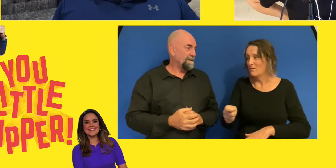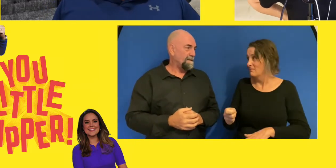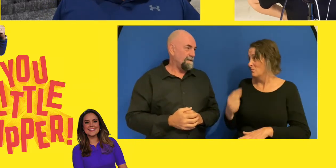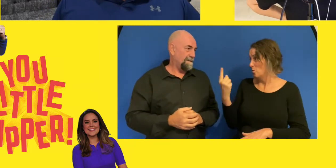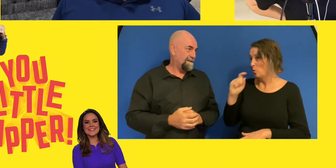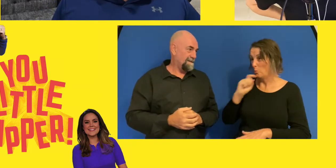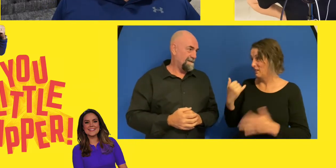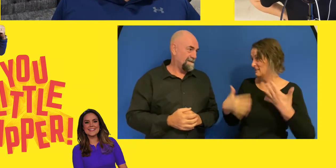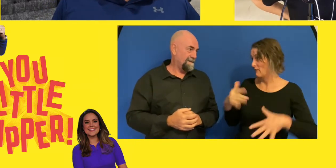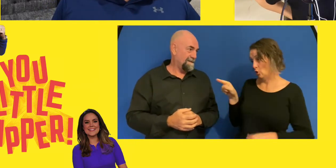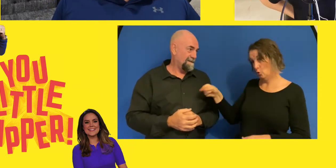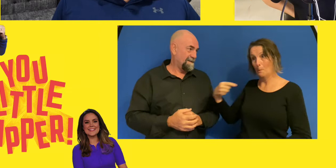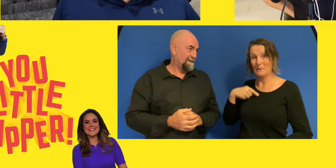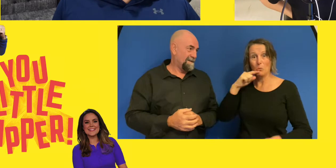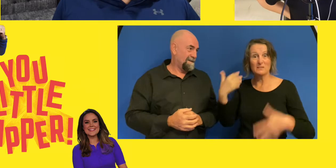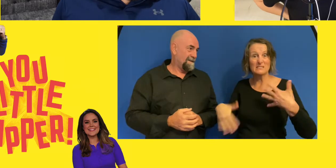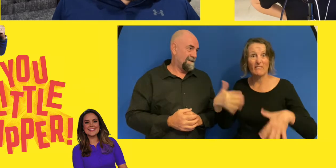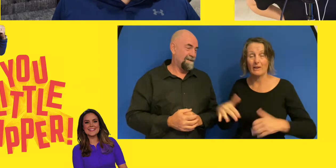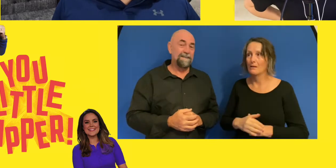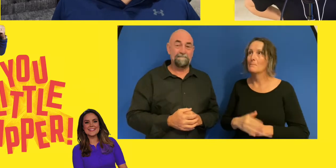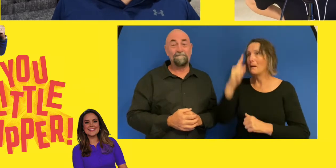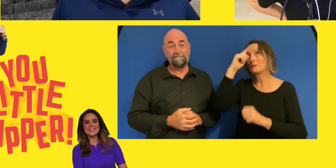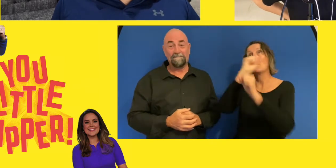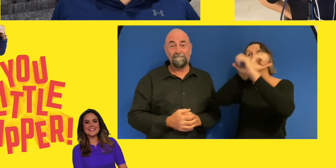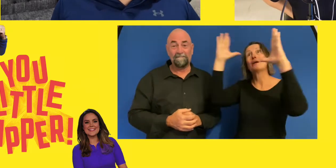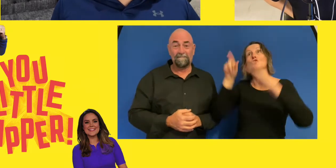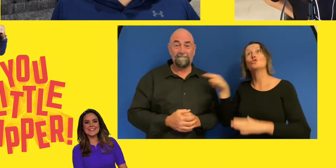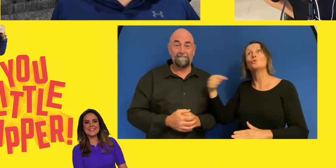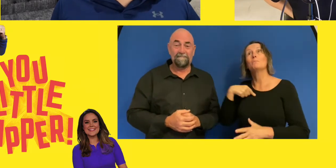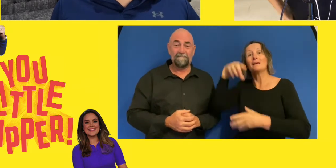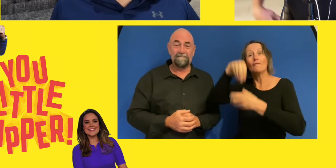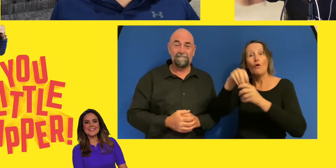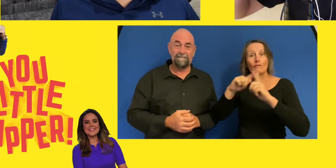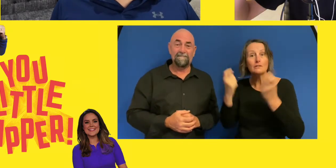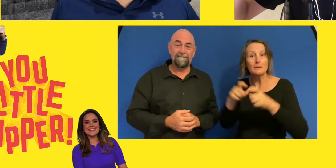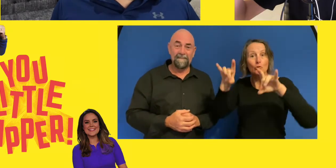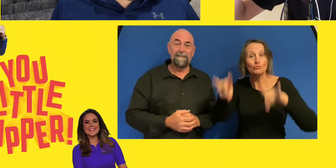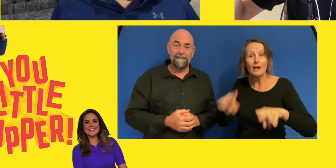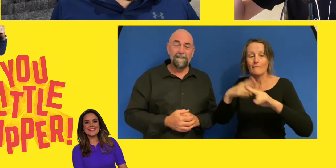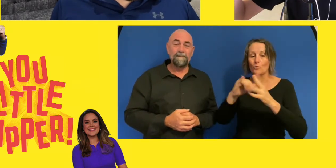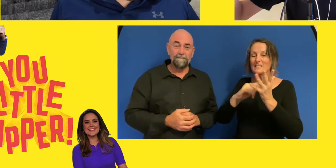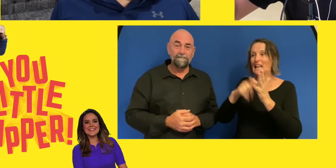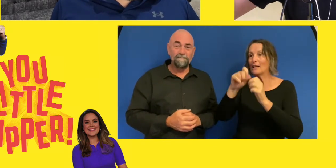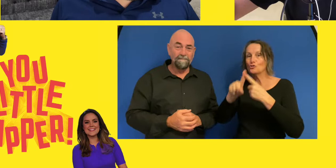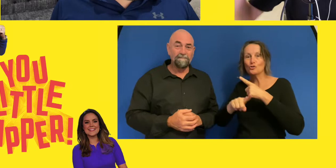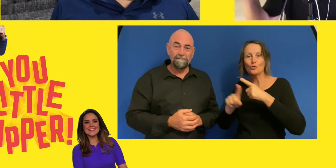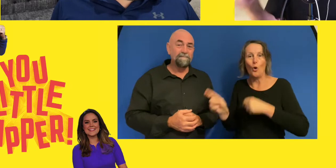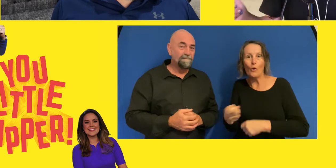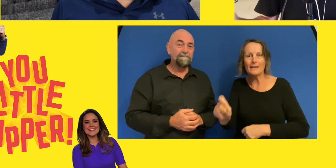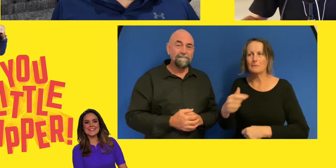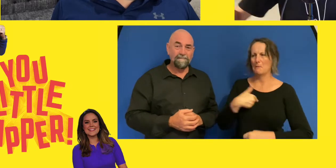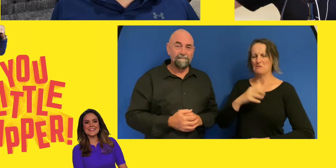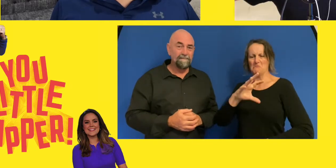imagine, I've already got into a daydream. It's you, it's me on a team, and we're there, and then we've got all the bravado, all